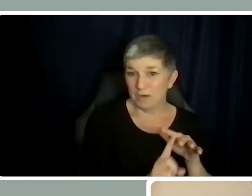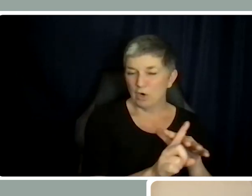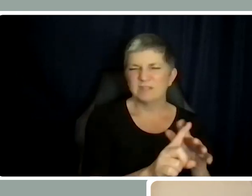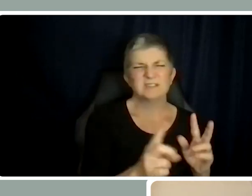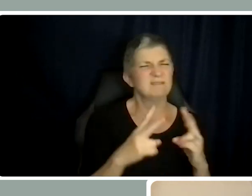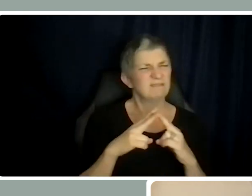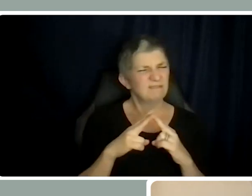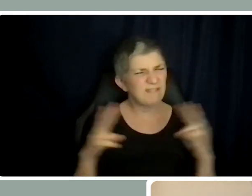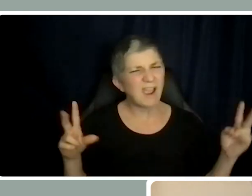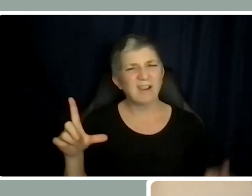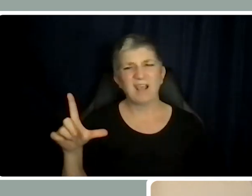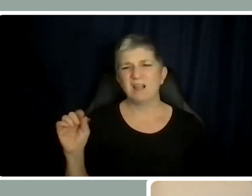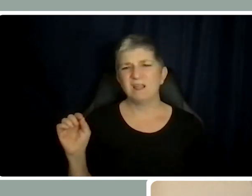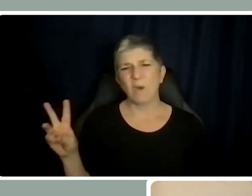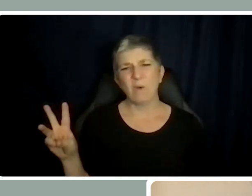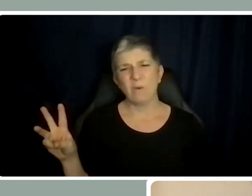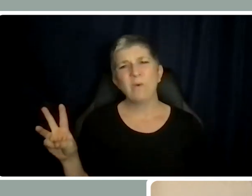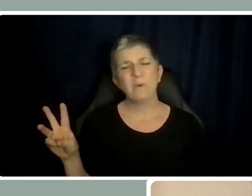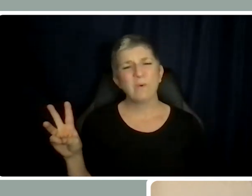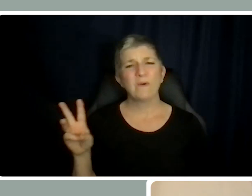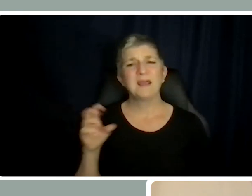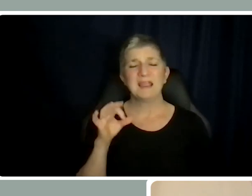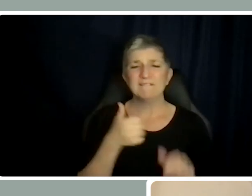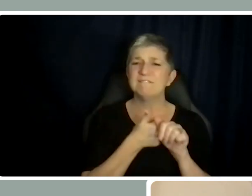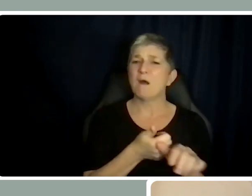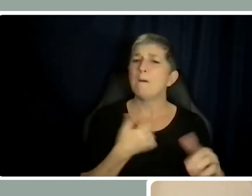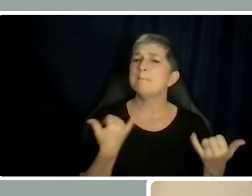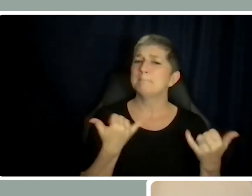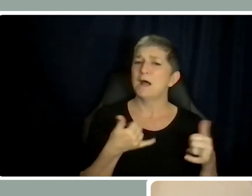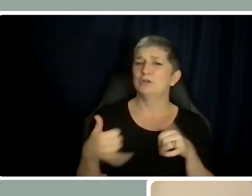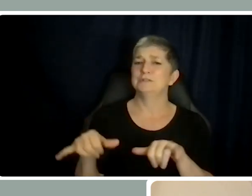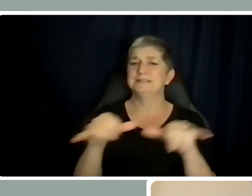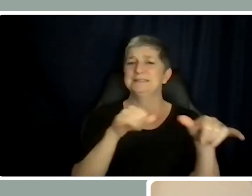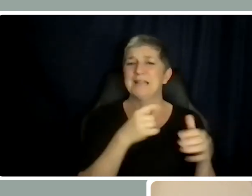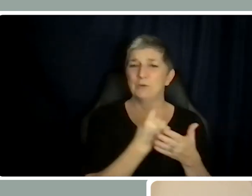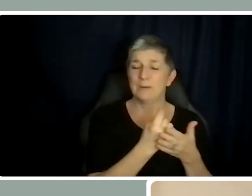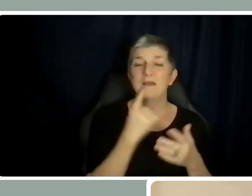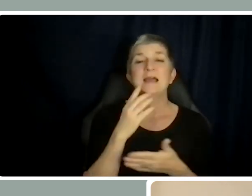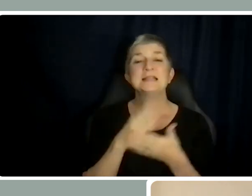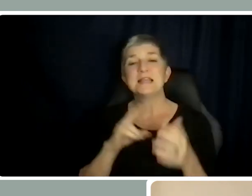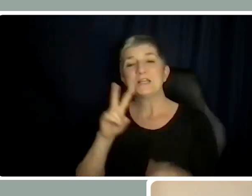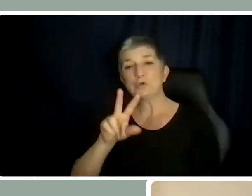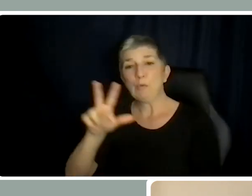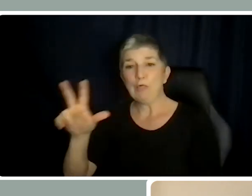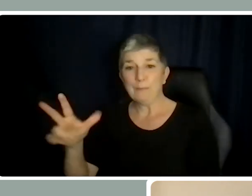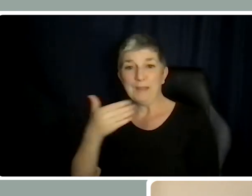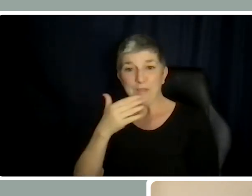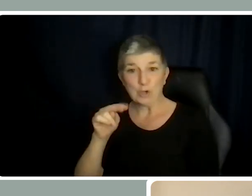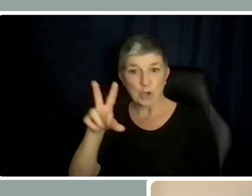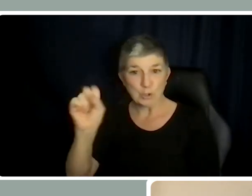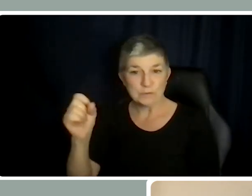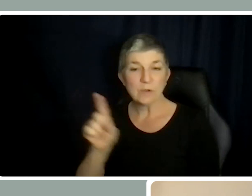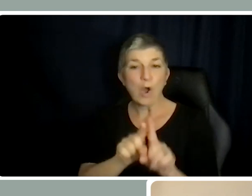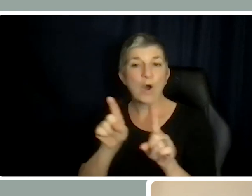1 cancer treated with one of the modern standard regimens. For stage 2 and stage 3 cancers, the good news is we